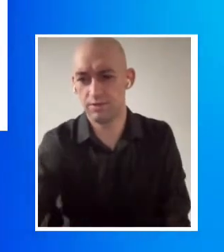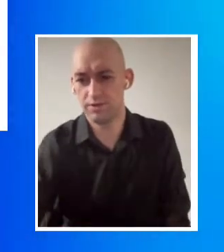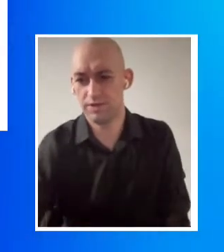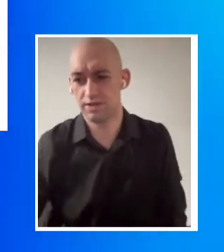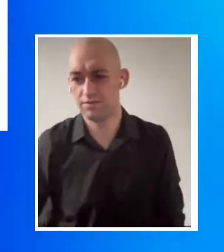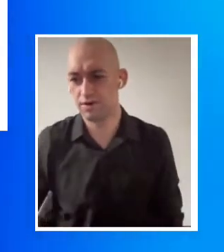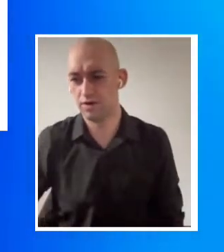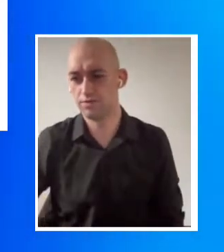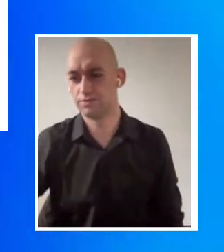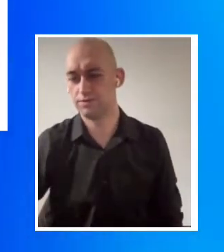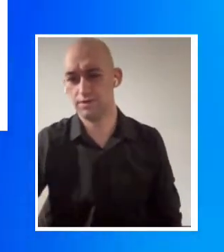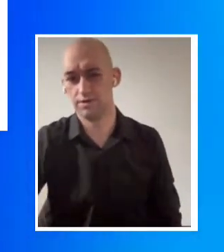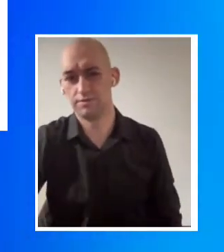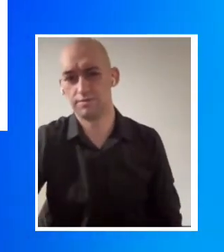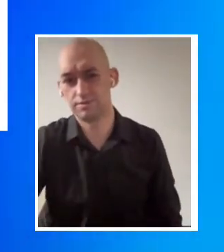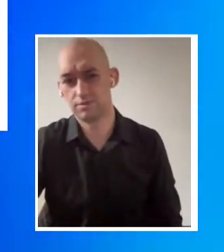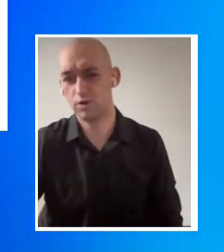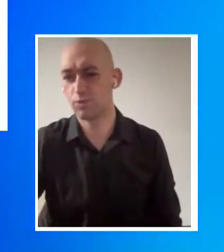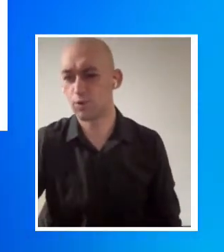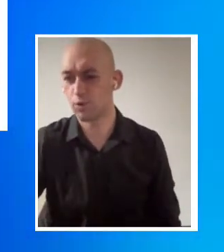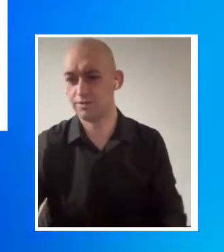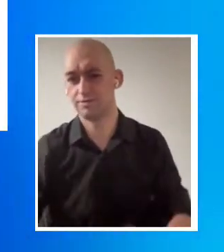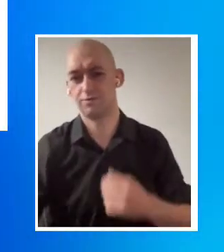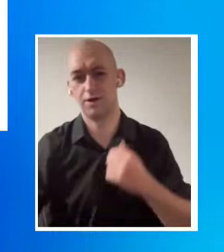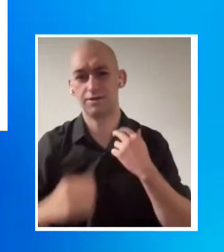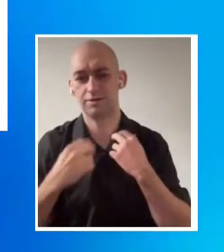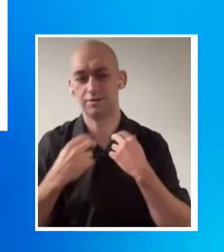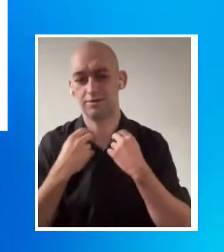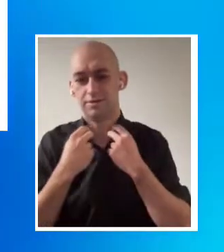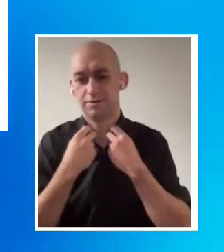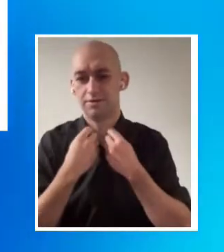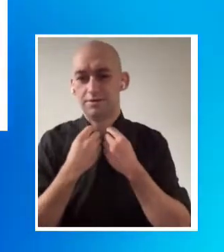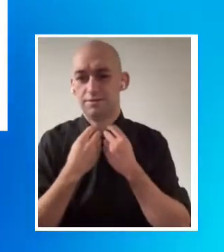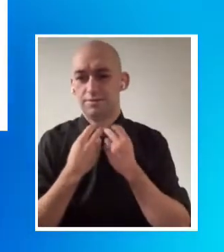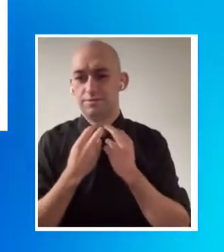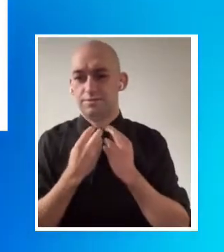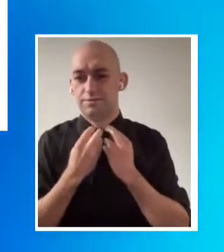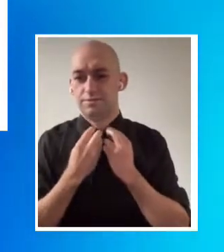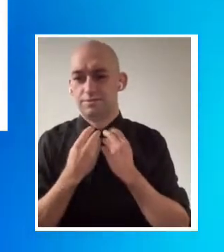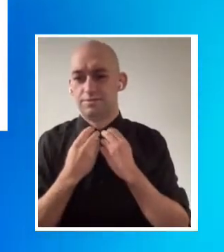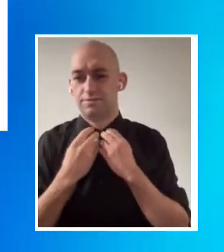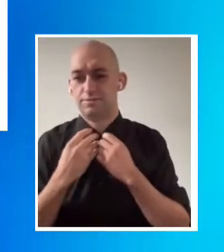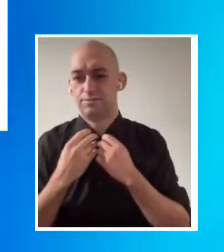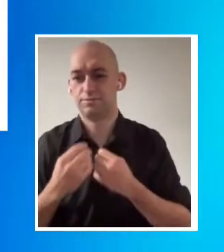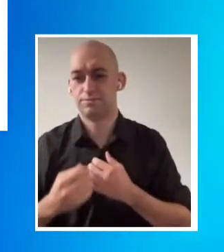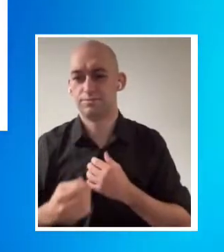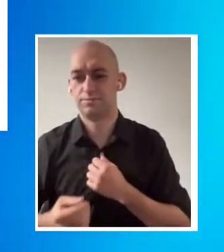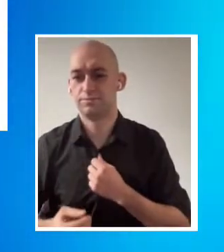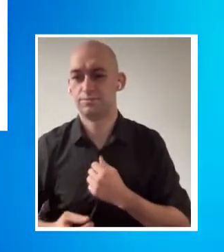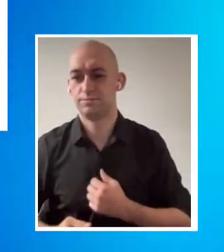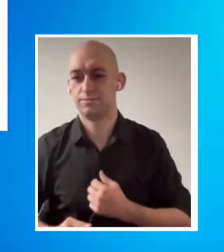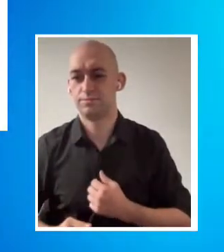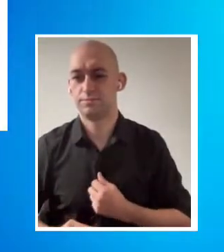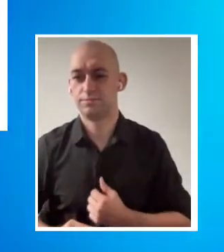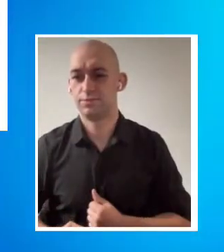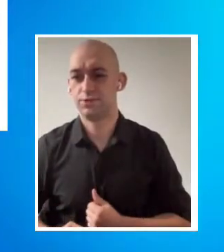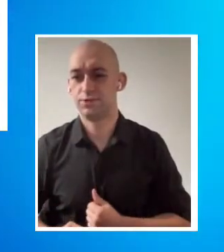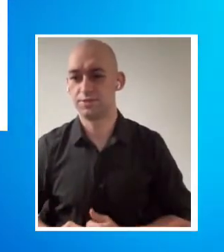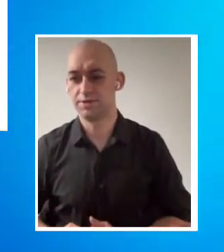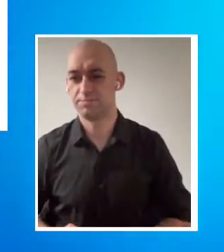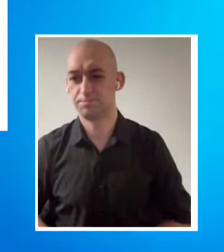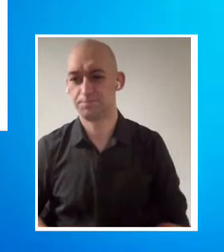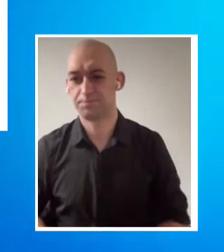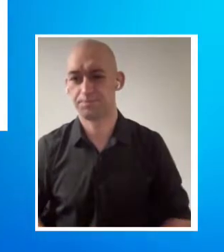the chat, so folks have it there in case they didn't get a chance to write it down. Well, wouldn't they